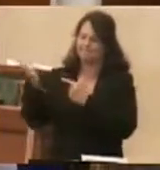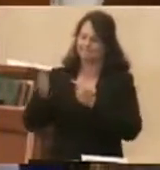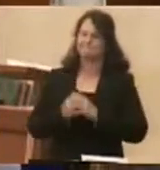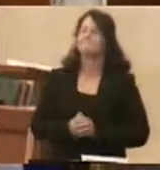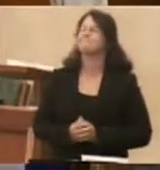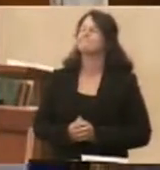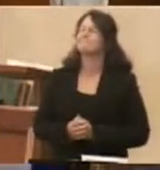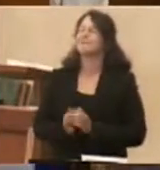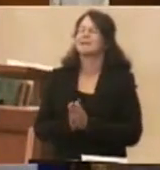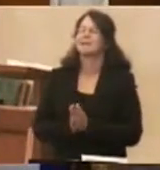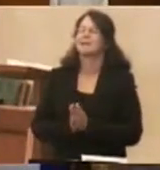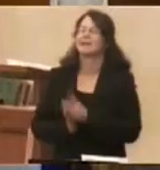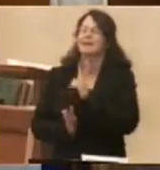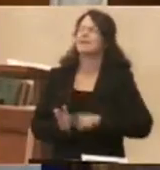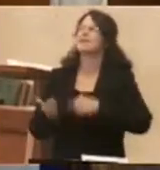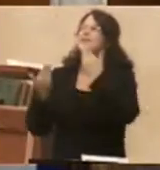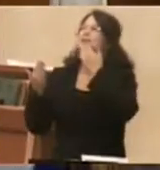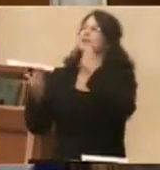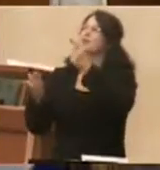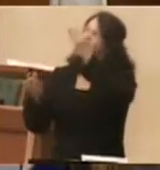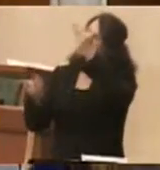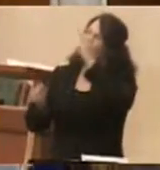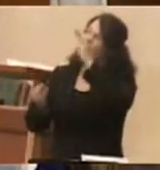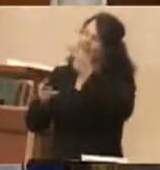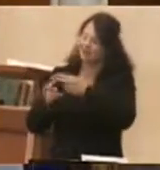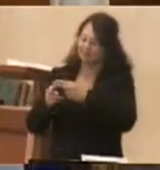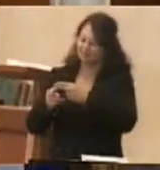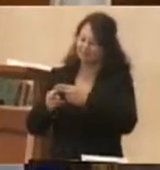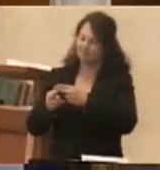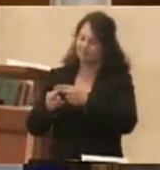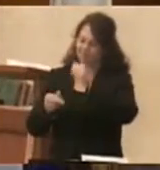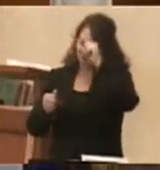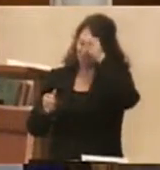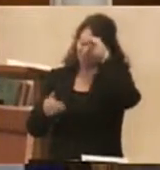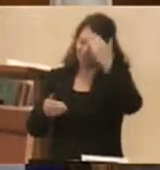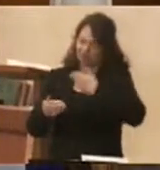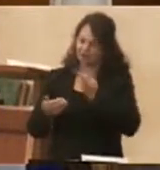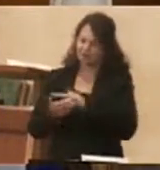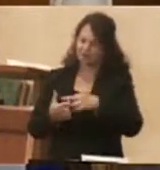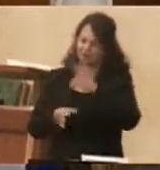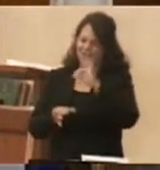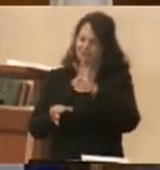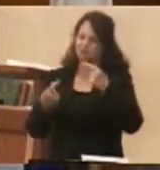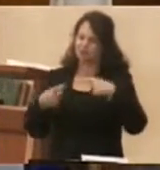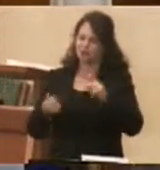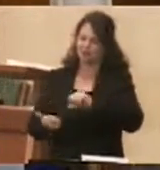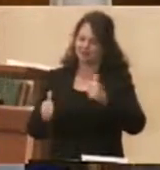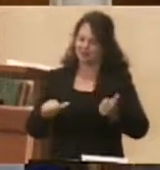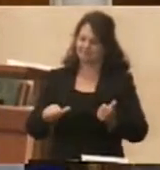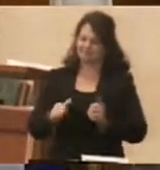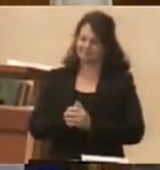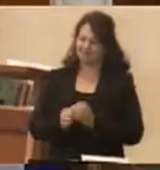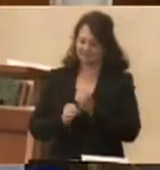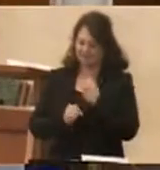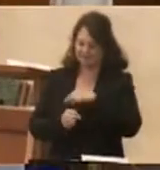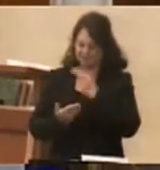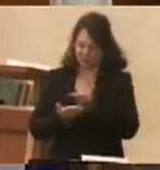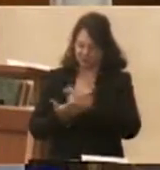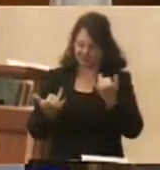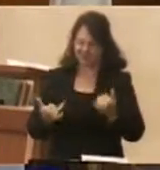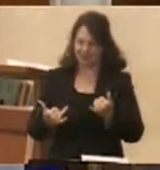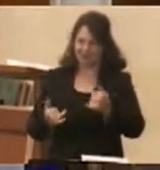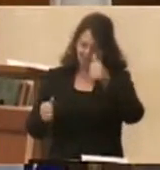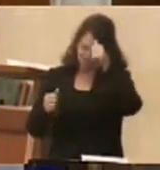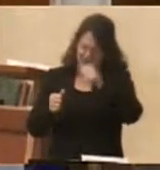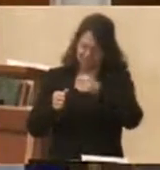we give you thanks that you give your name to us, Father, Son, and Holy Spirit, in baptism. Make us holy now.